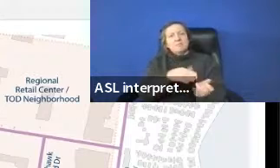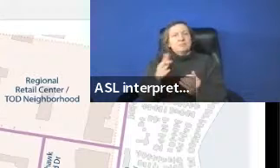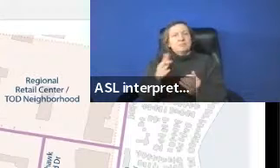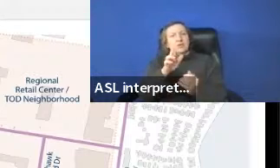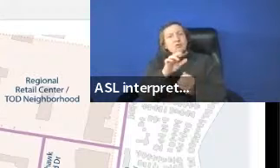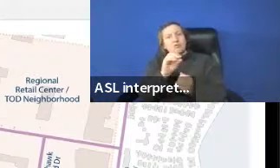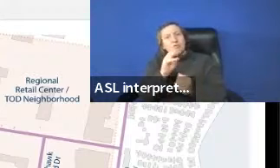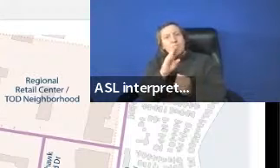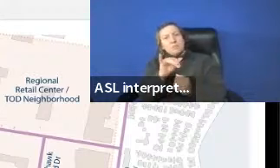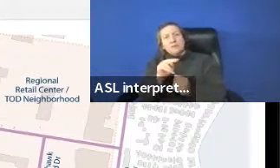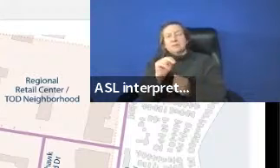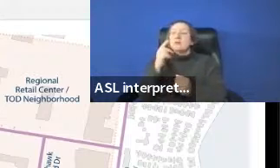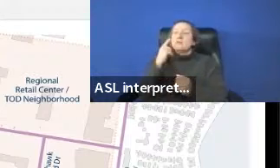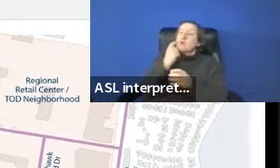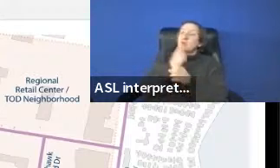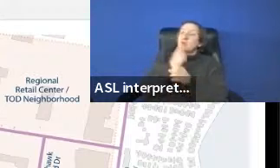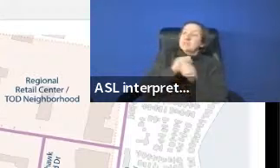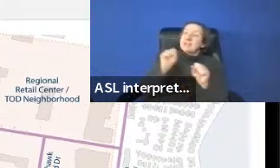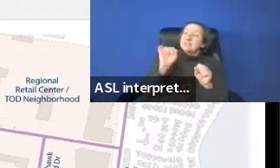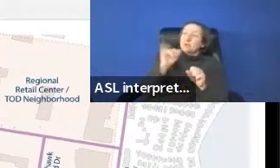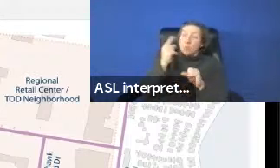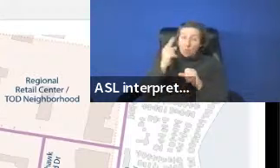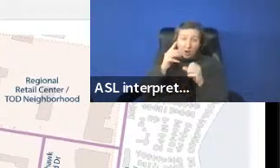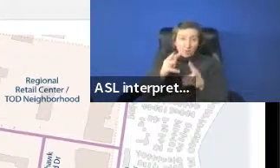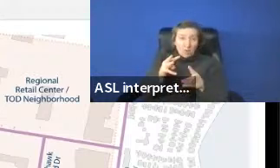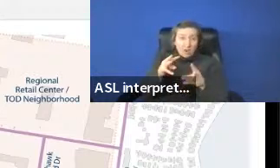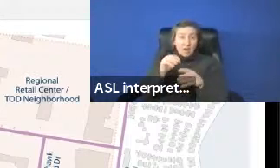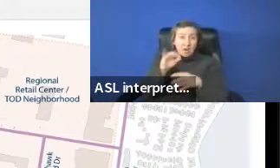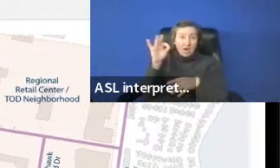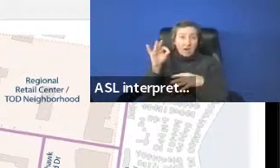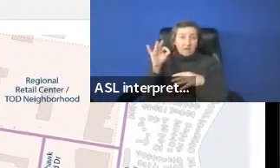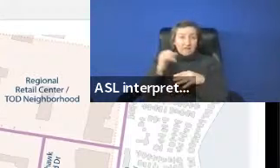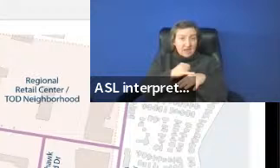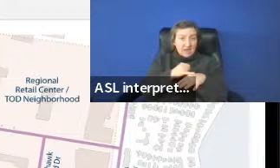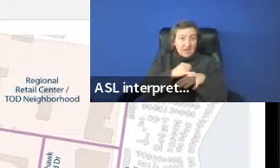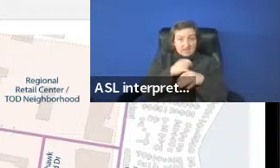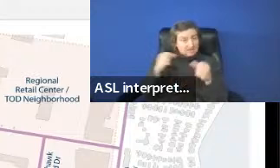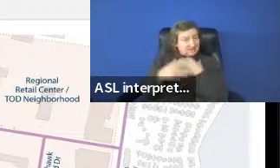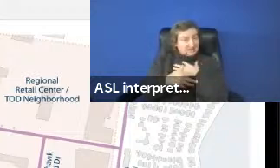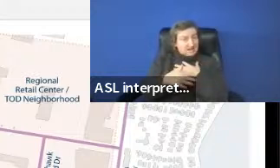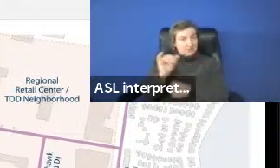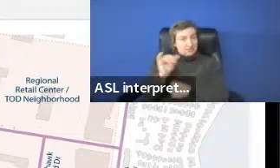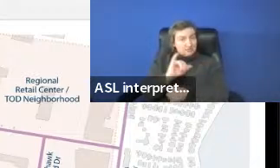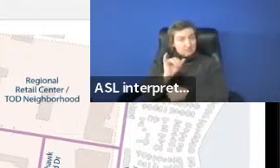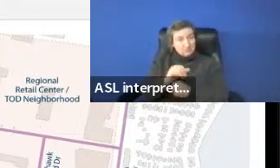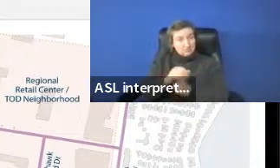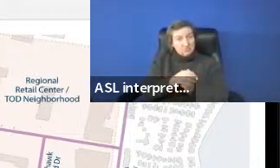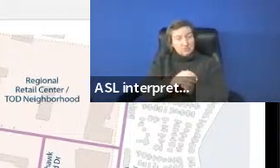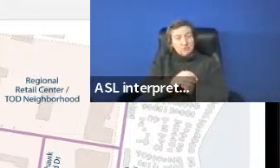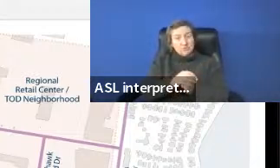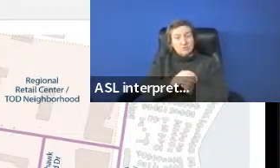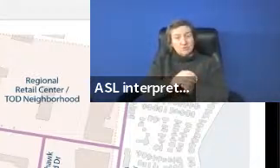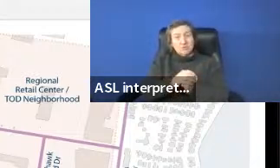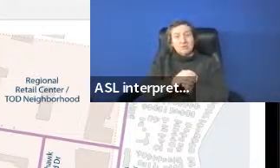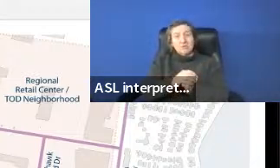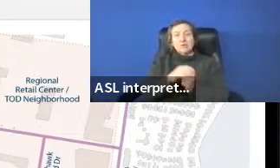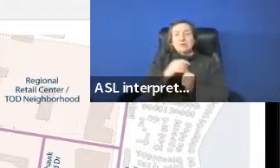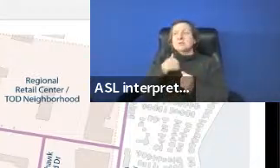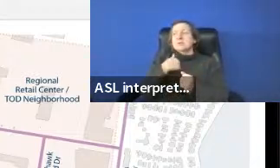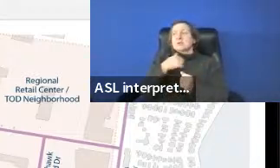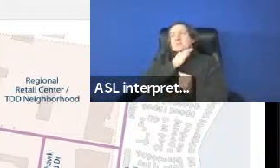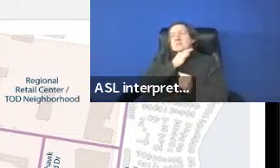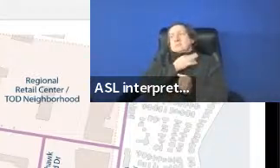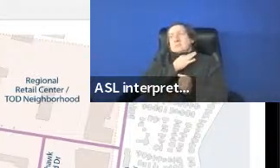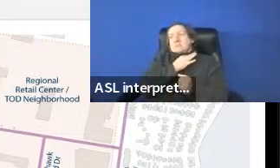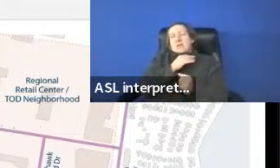safety perspective, only having one way off the island is terrifying. But I'm curious, the